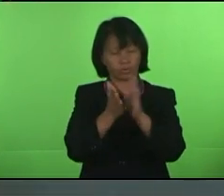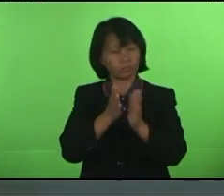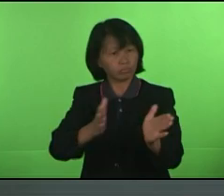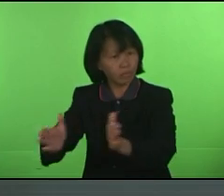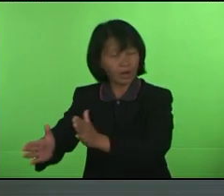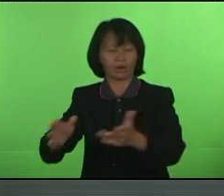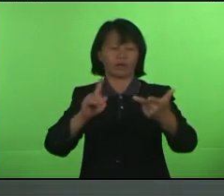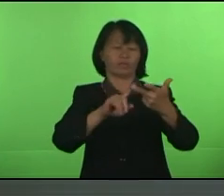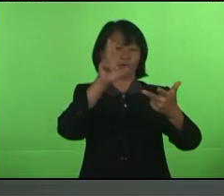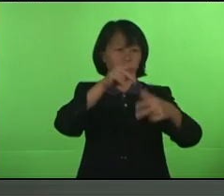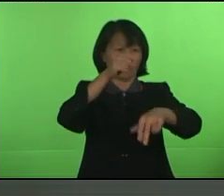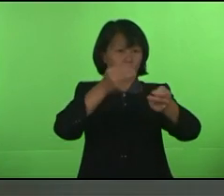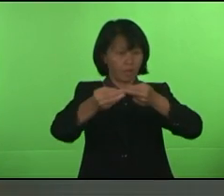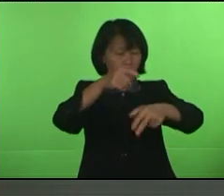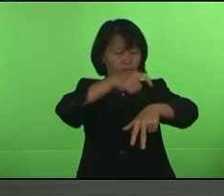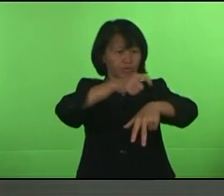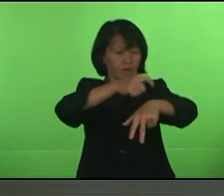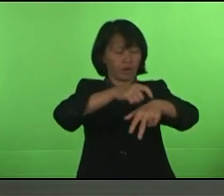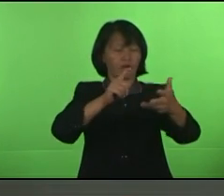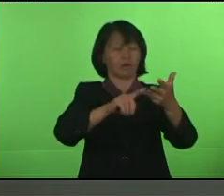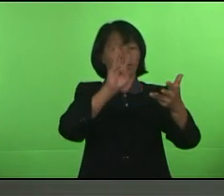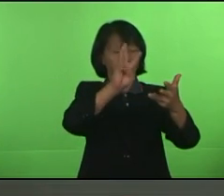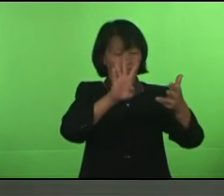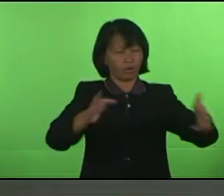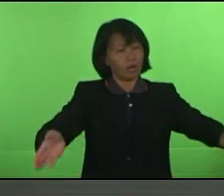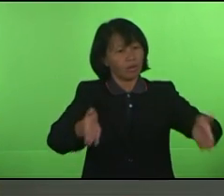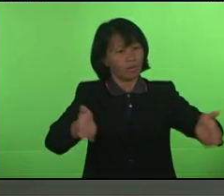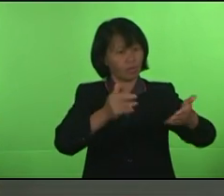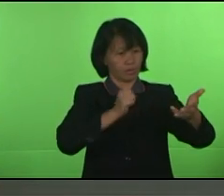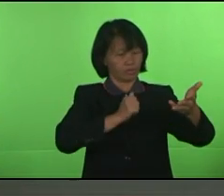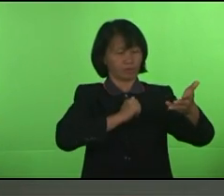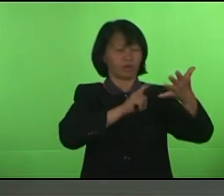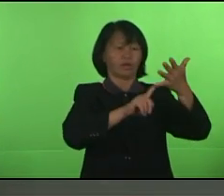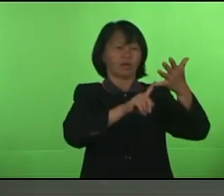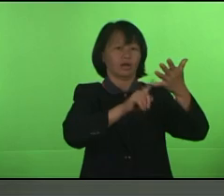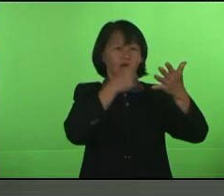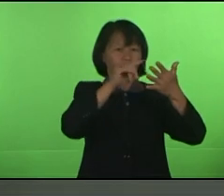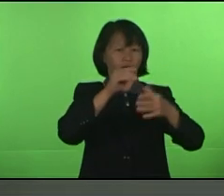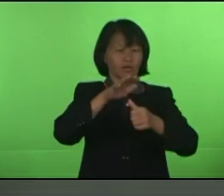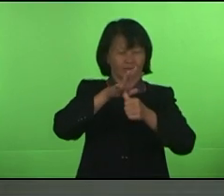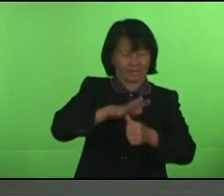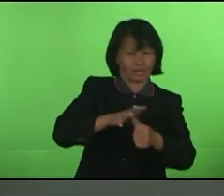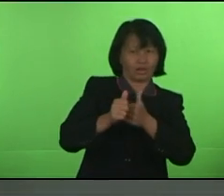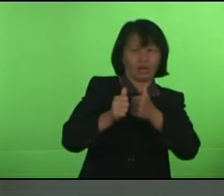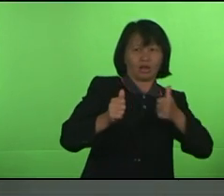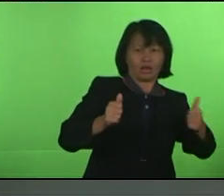how to manage your time, remember, how to motivate yourself, how to de-stress yourself